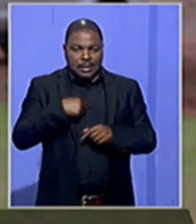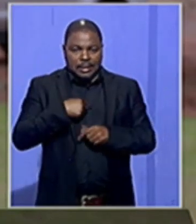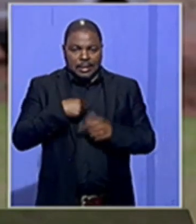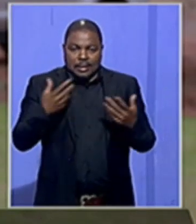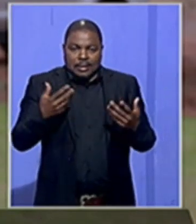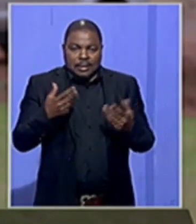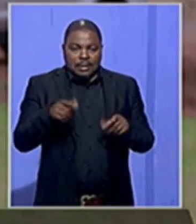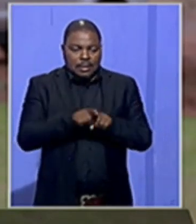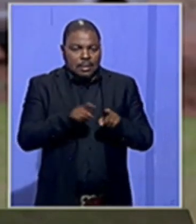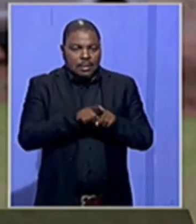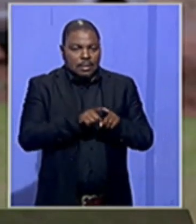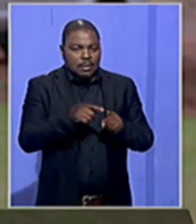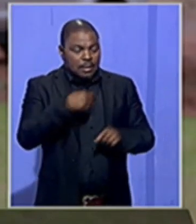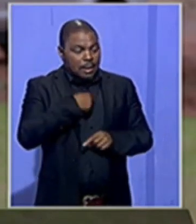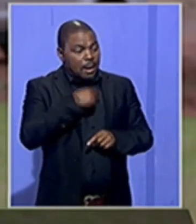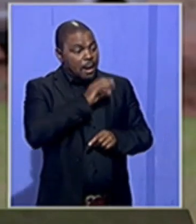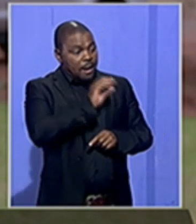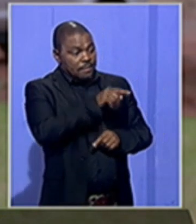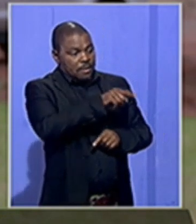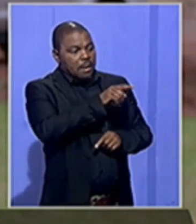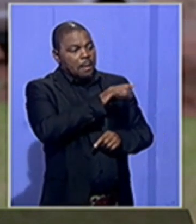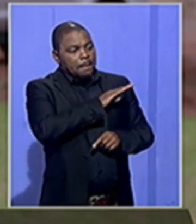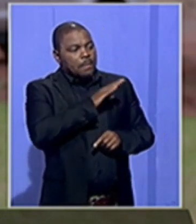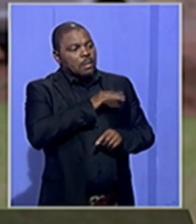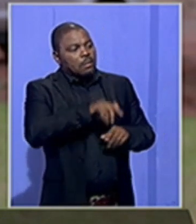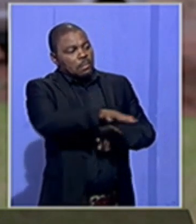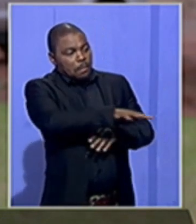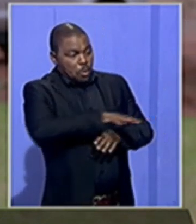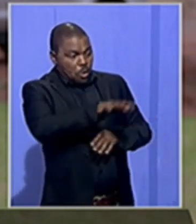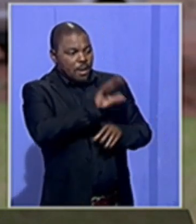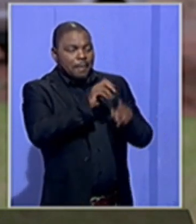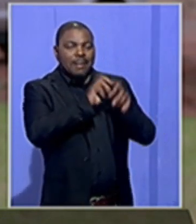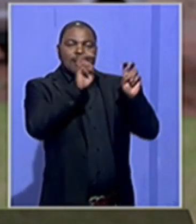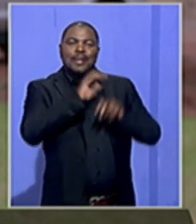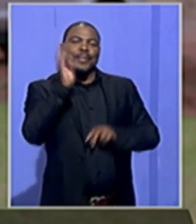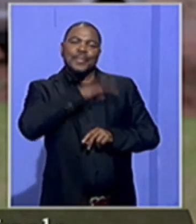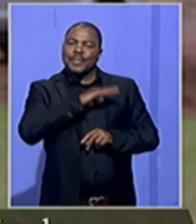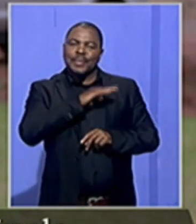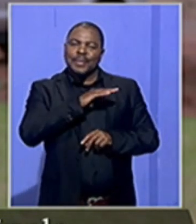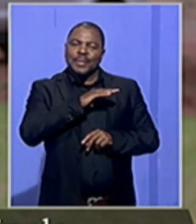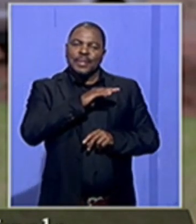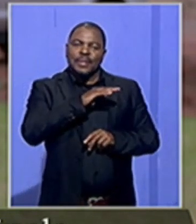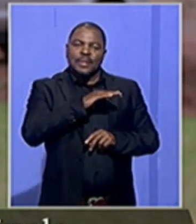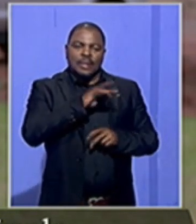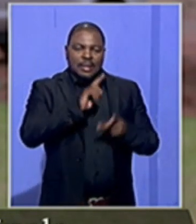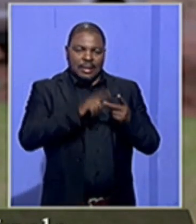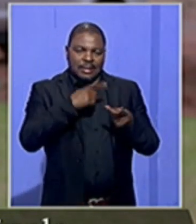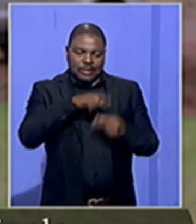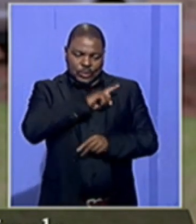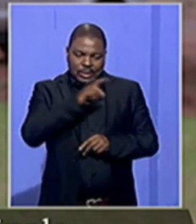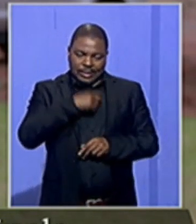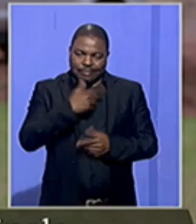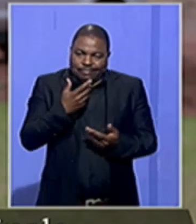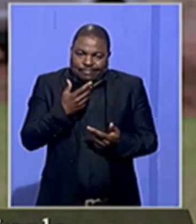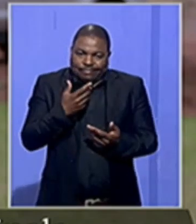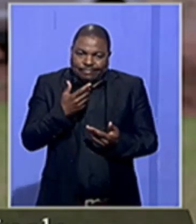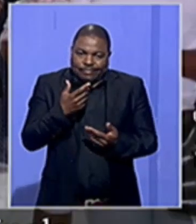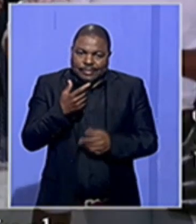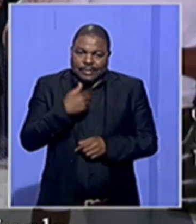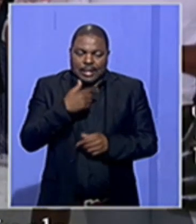ga ena motlakase. So dikoko tse ke bereng ka tsone ke di batla motlakase. So that's why ke berekelang ka moraga